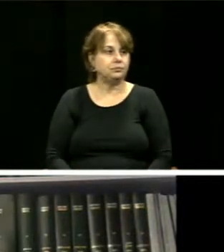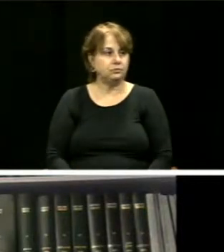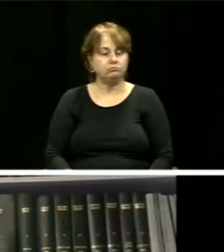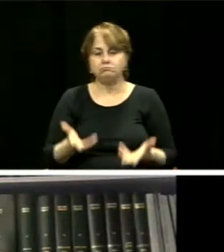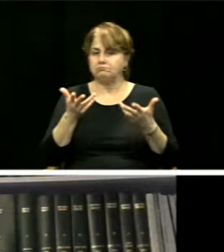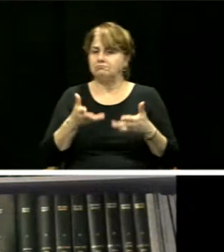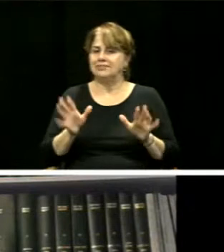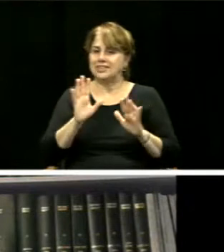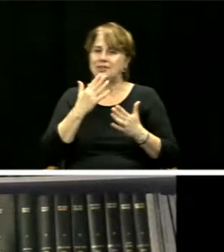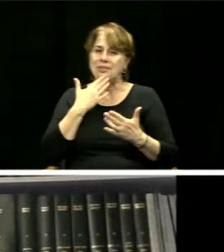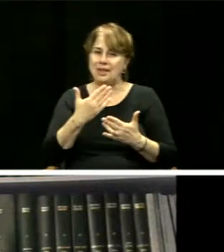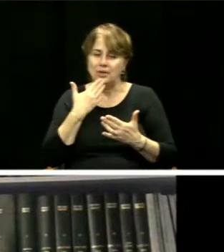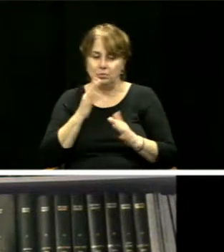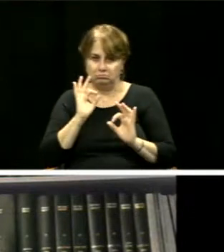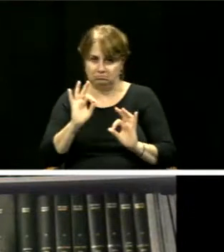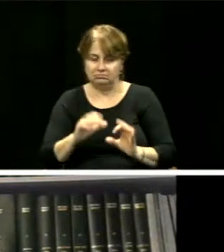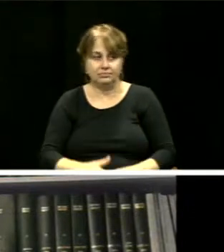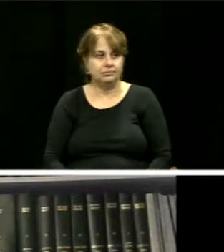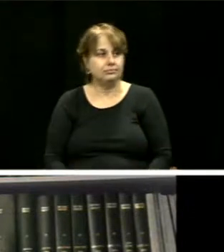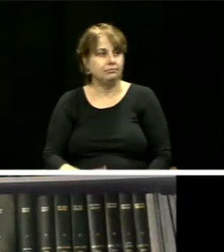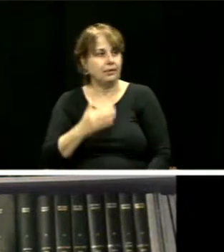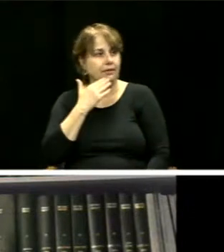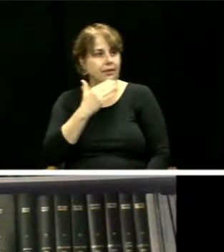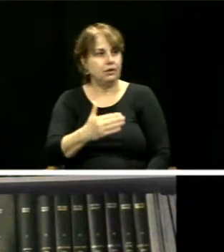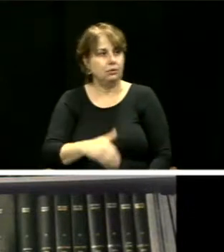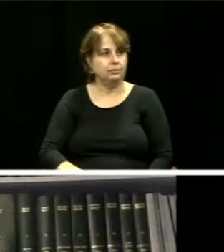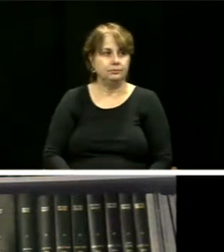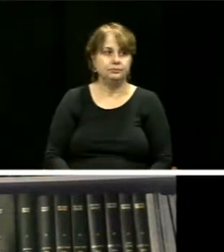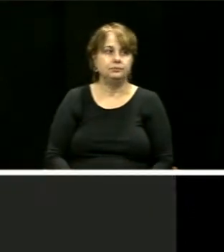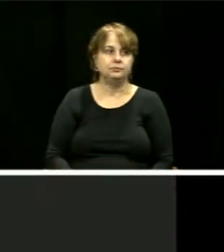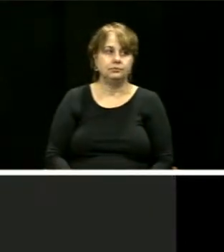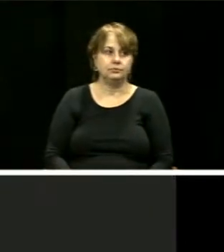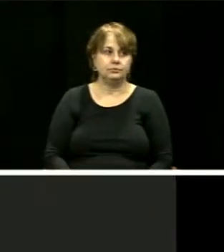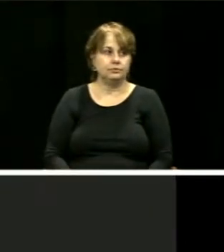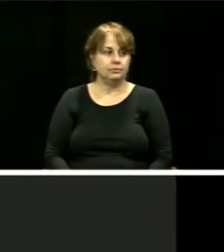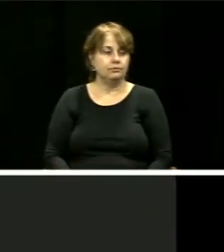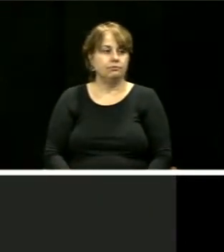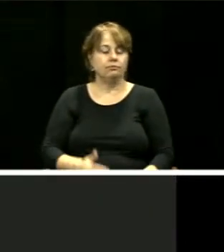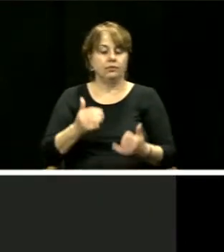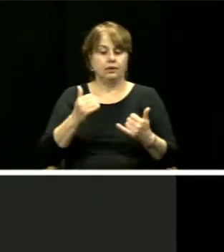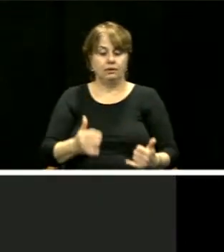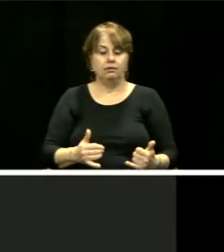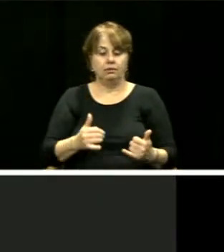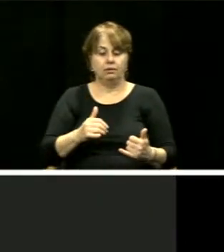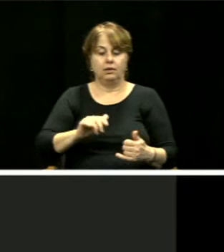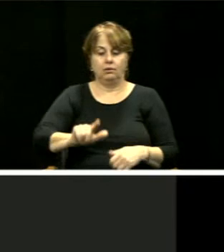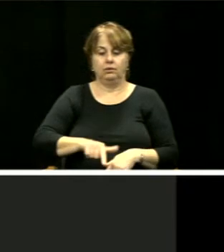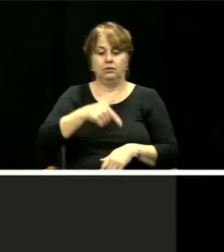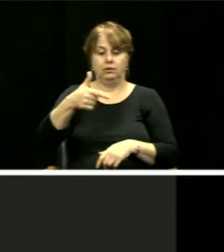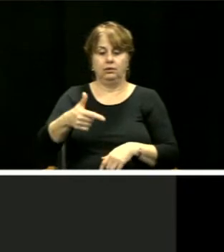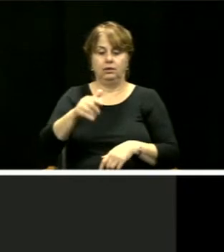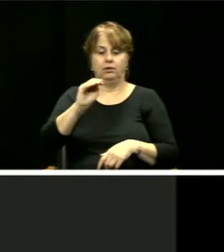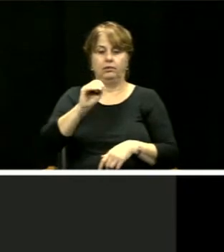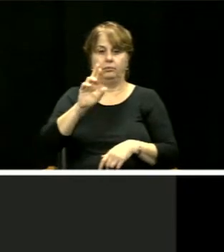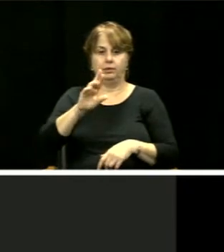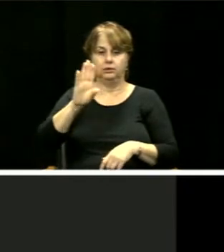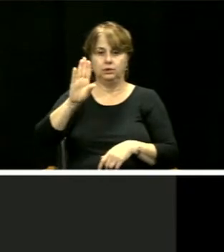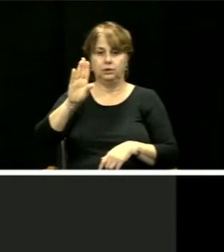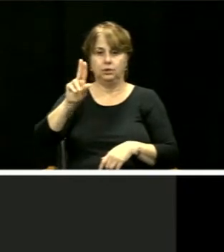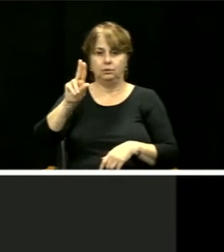That's all. Thank you very much. Thank you. Thank you. I will now unmute Mr. Bush.